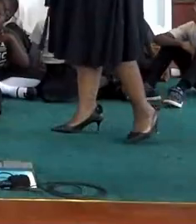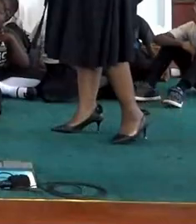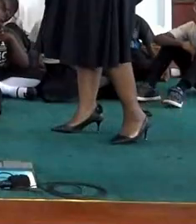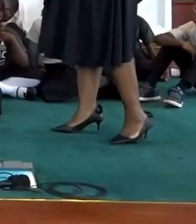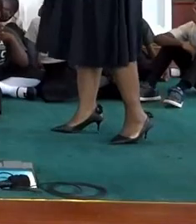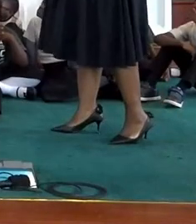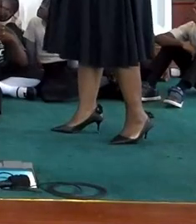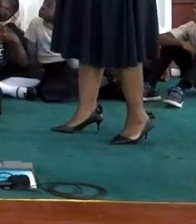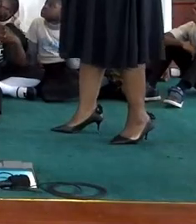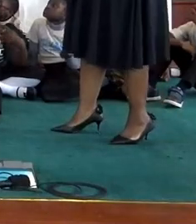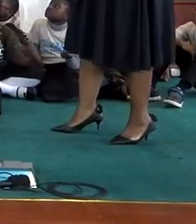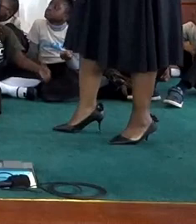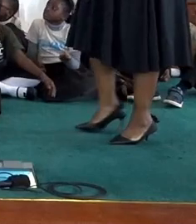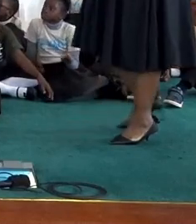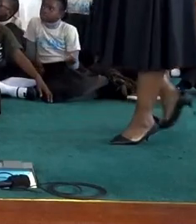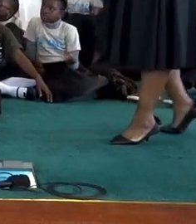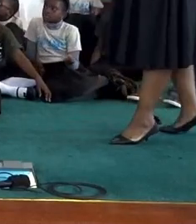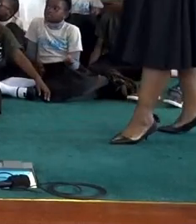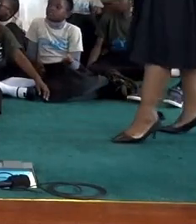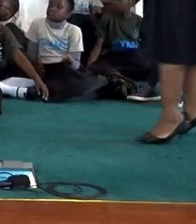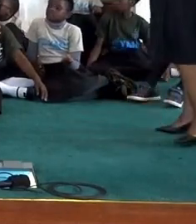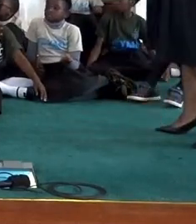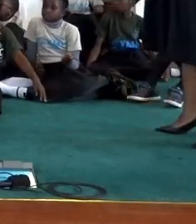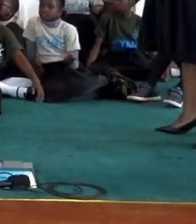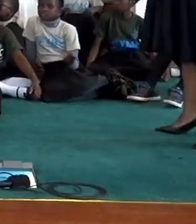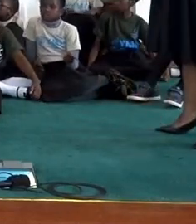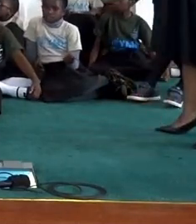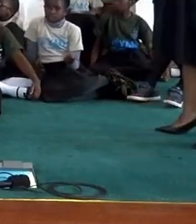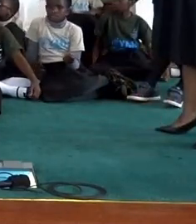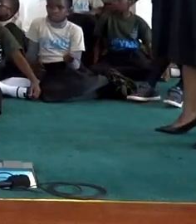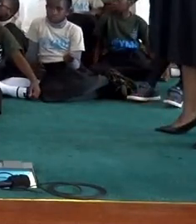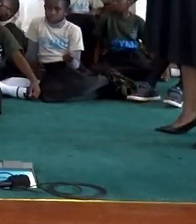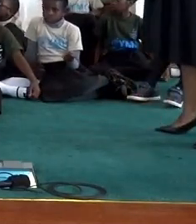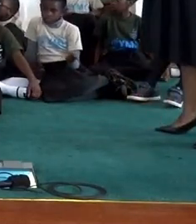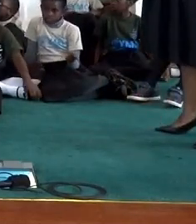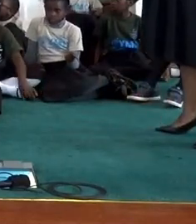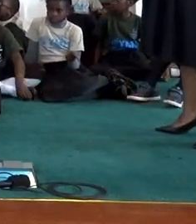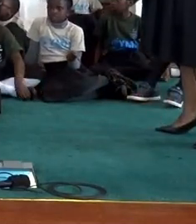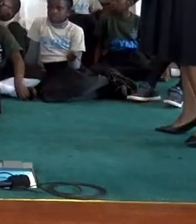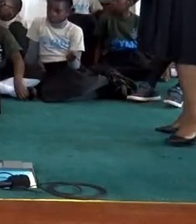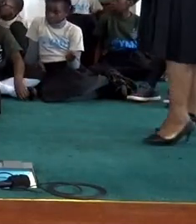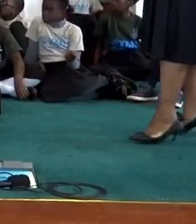the microphone? Help them to tell us what we have learned. Yes?